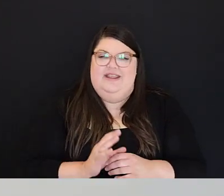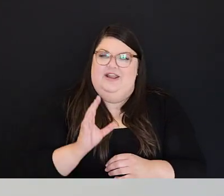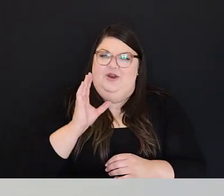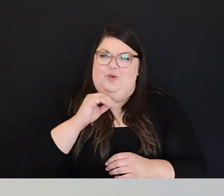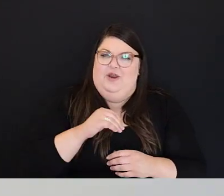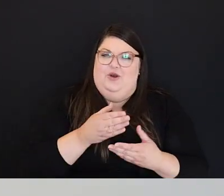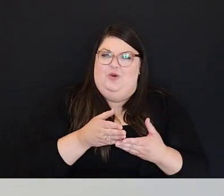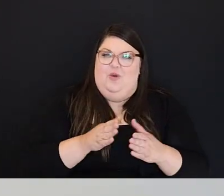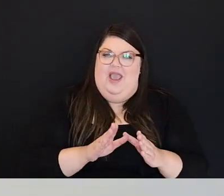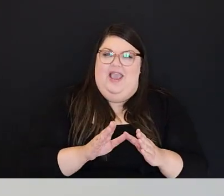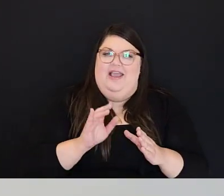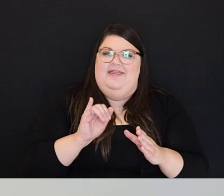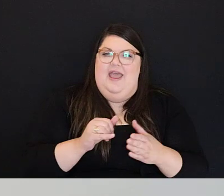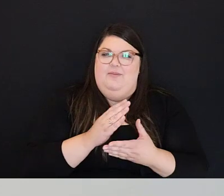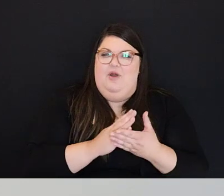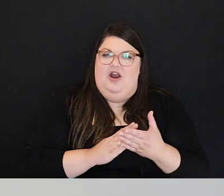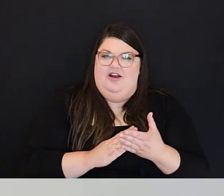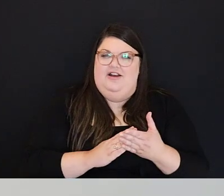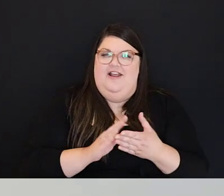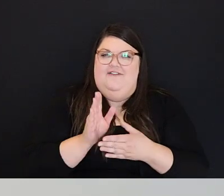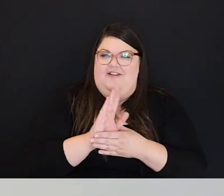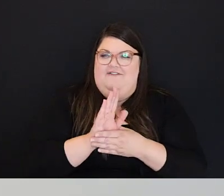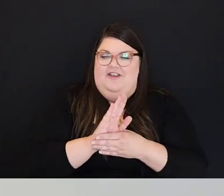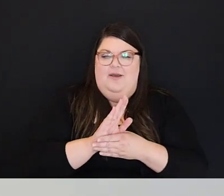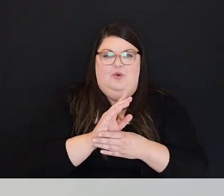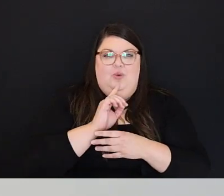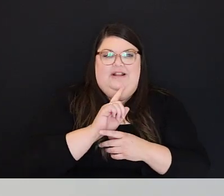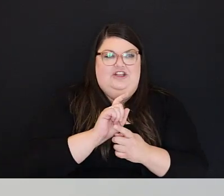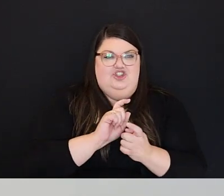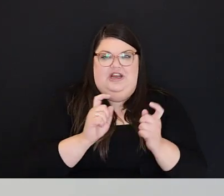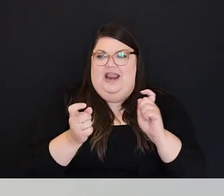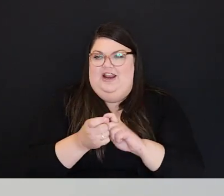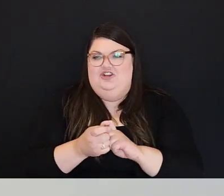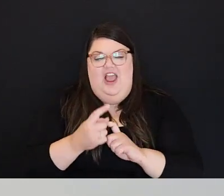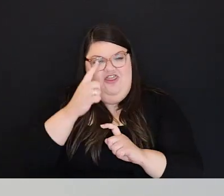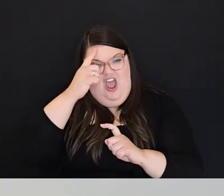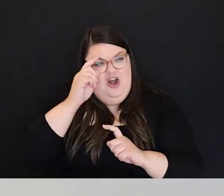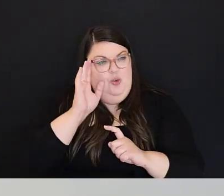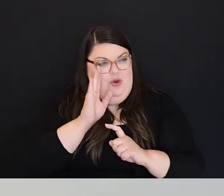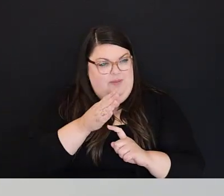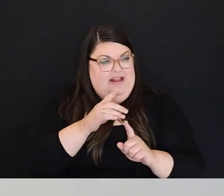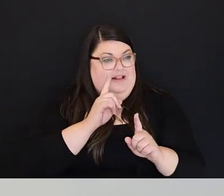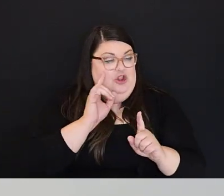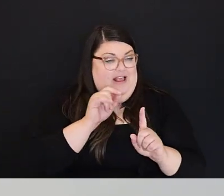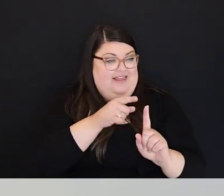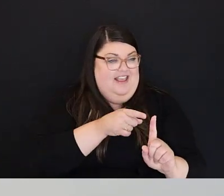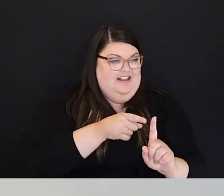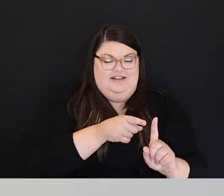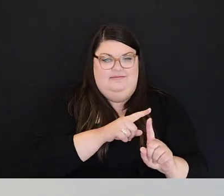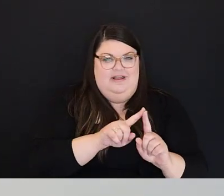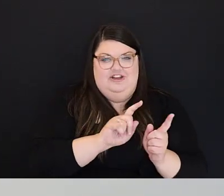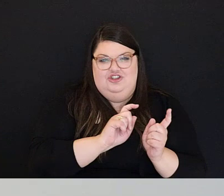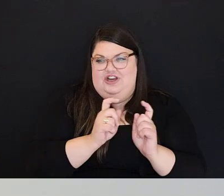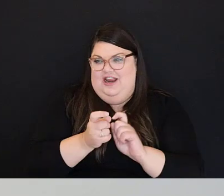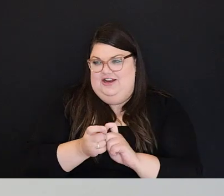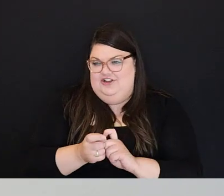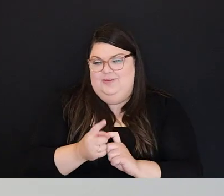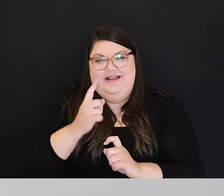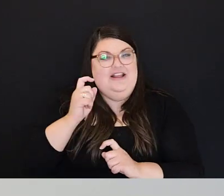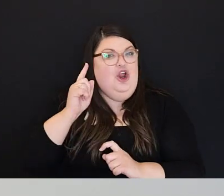film signifies a huge departure on what I thought the film was going to be about and what it actually became, because I'd heard this idea